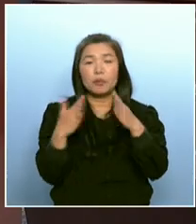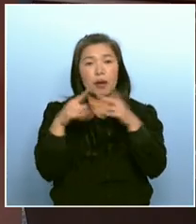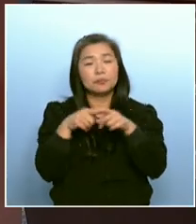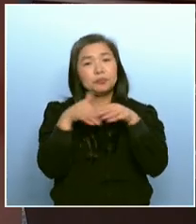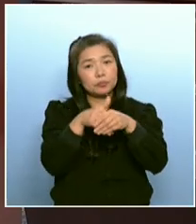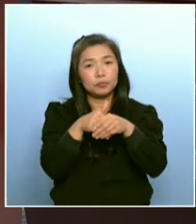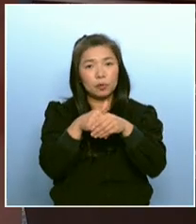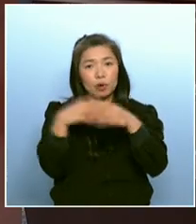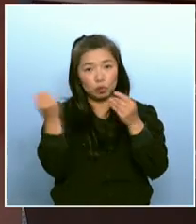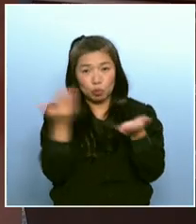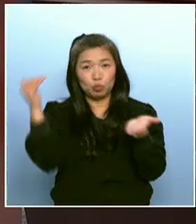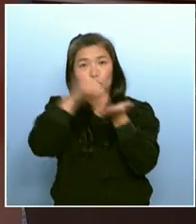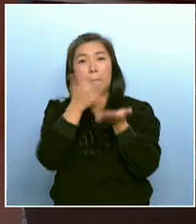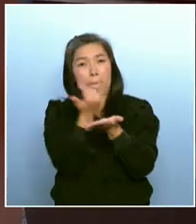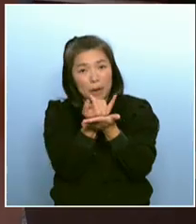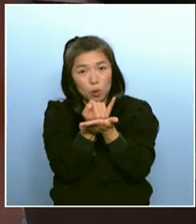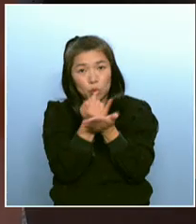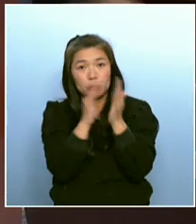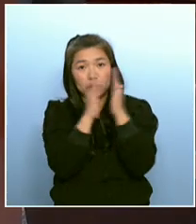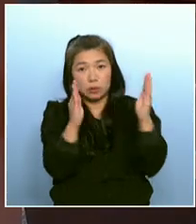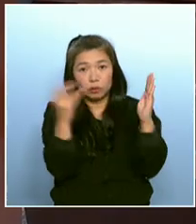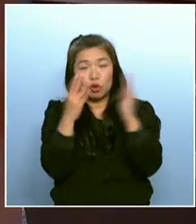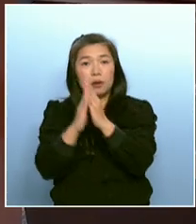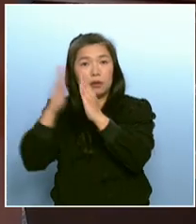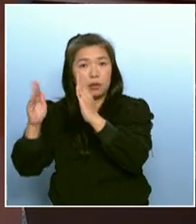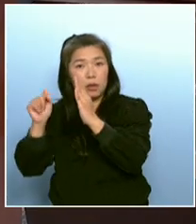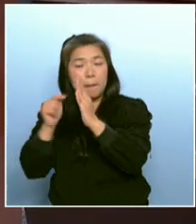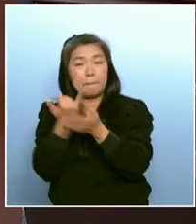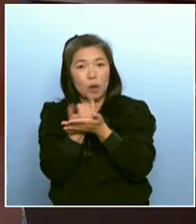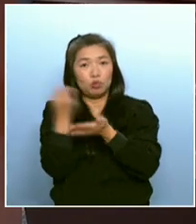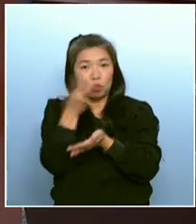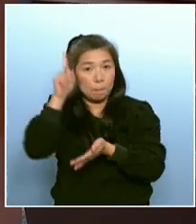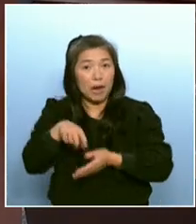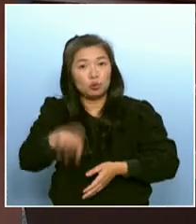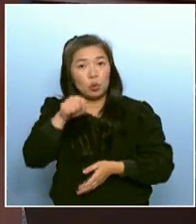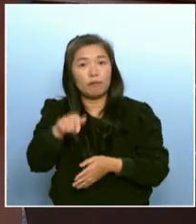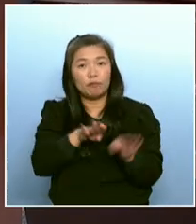currently for those who tender applications,